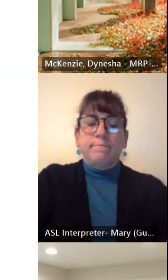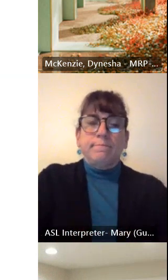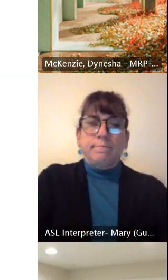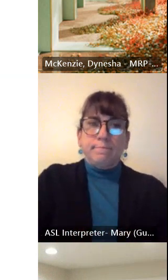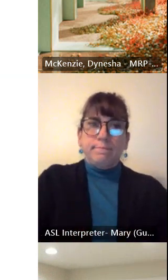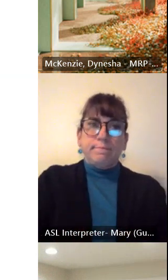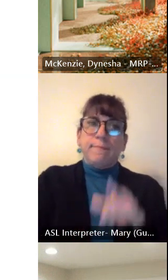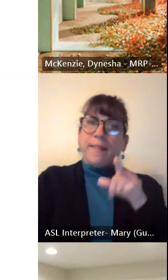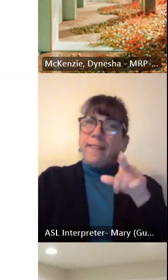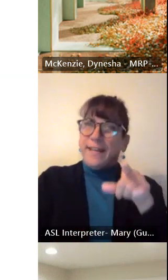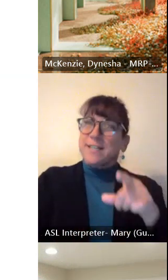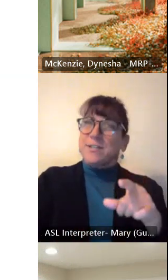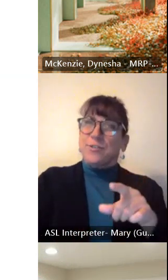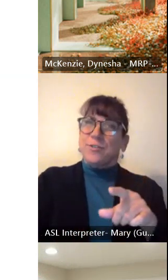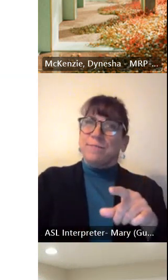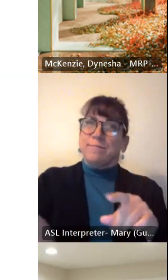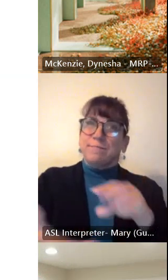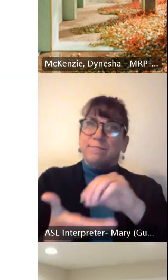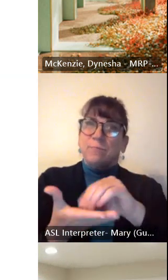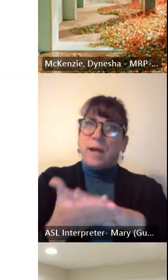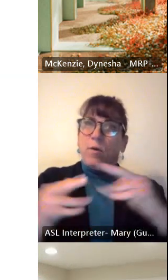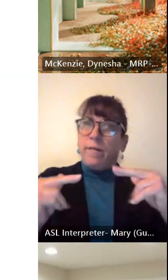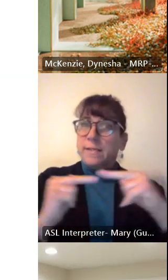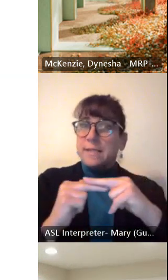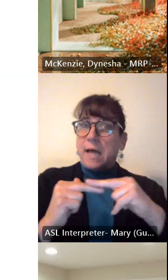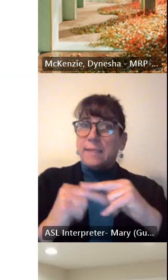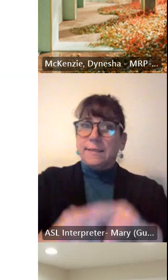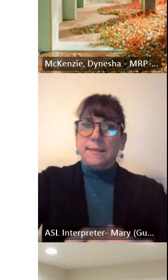And these are on the slides.